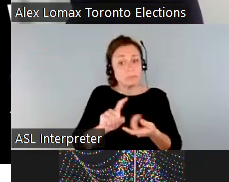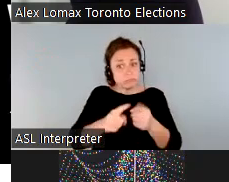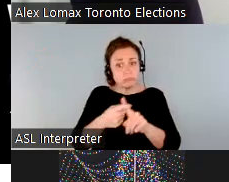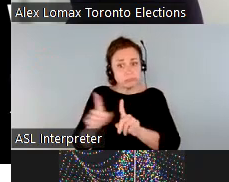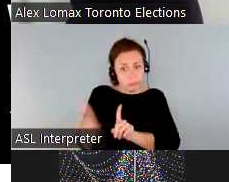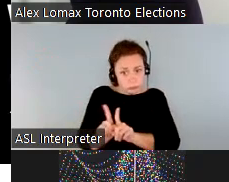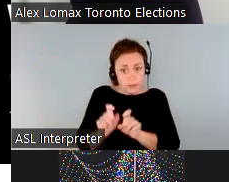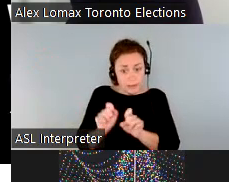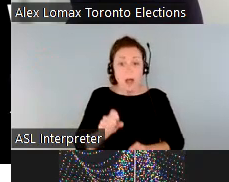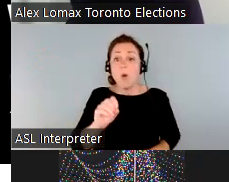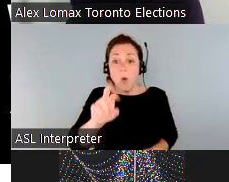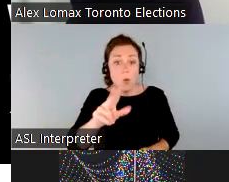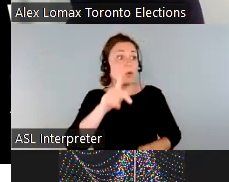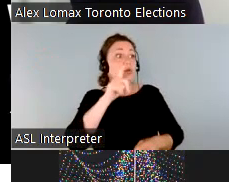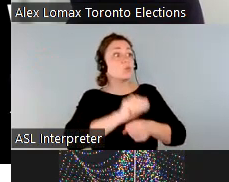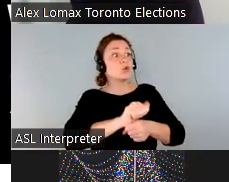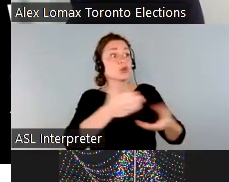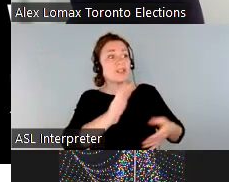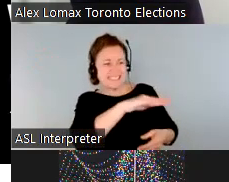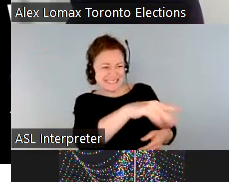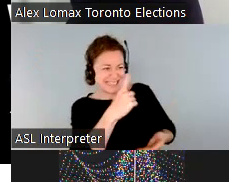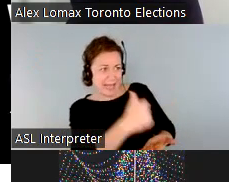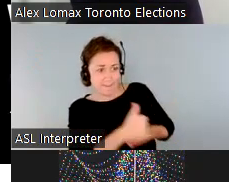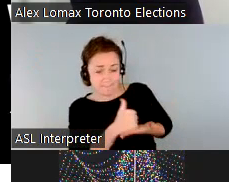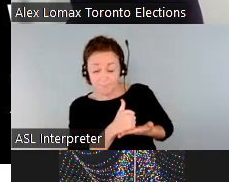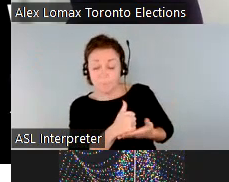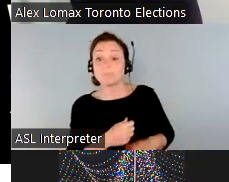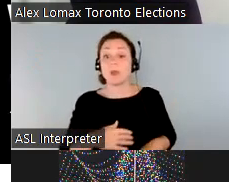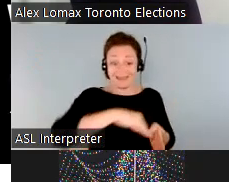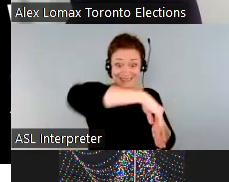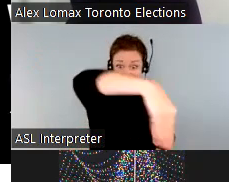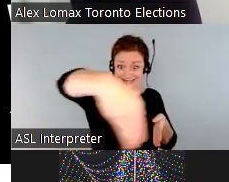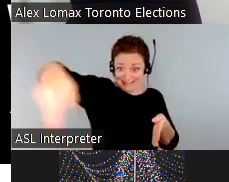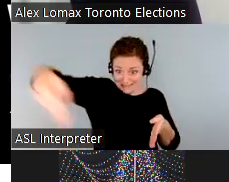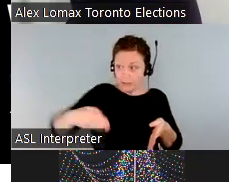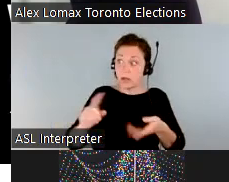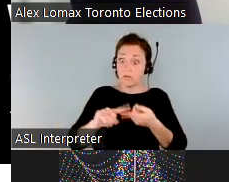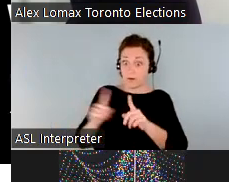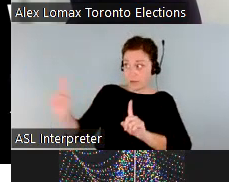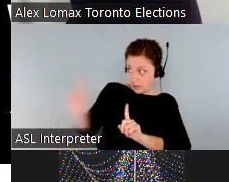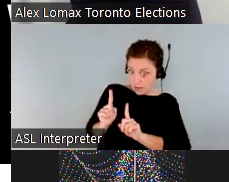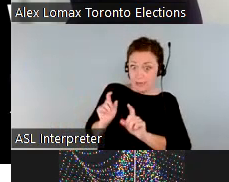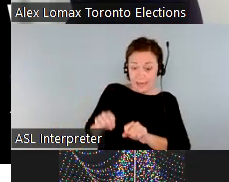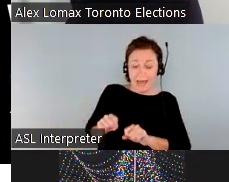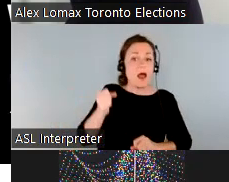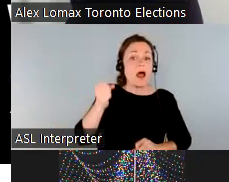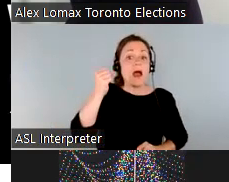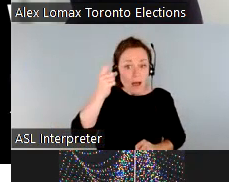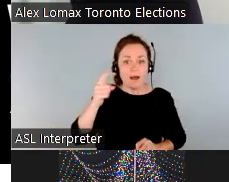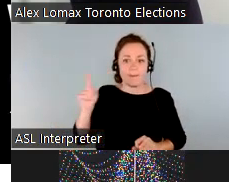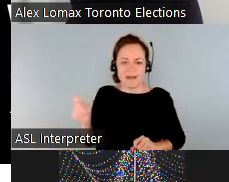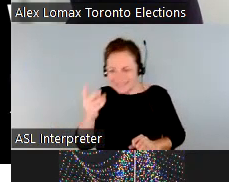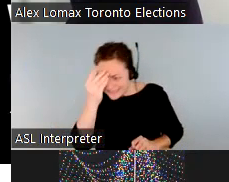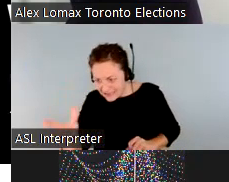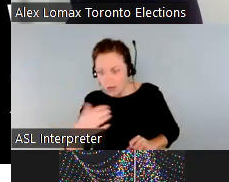election official for assistance. Your friend may go behind the voting screen with you, however, they must make an oral declaration first.